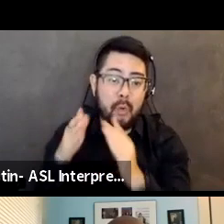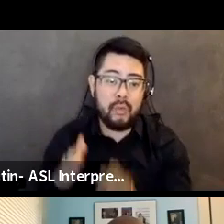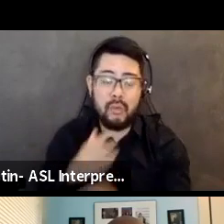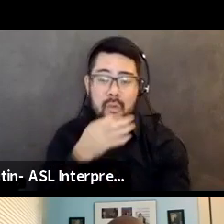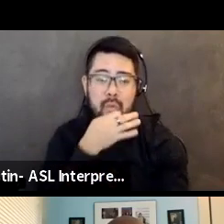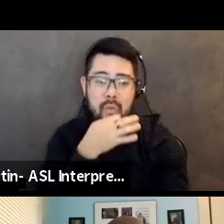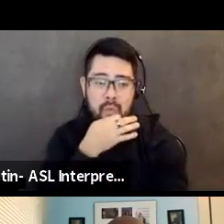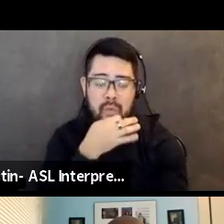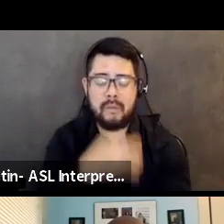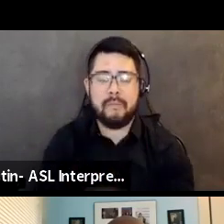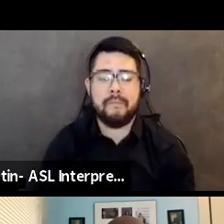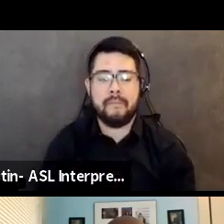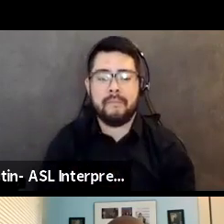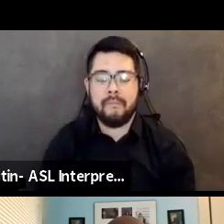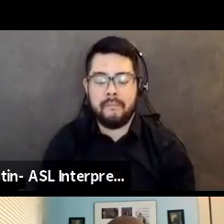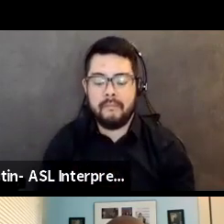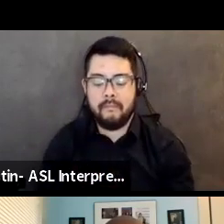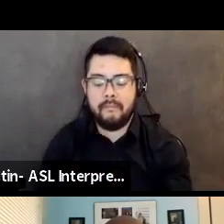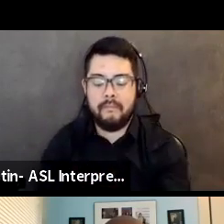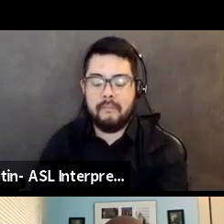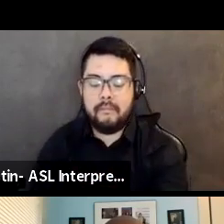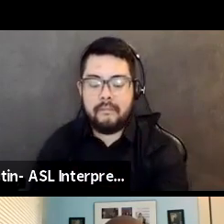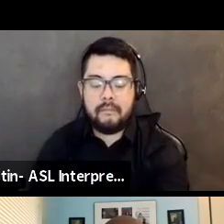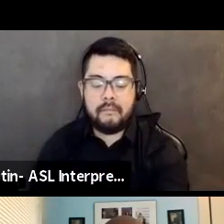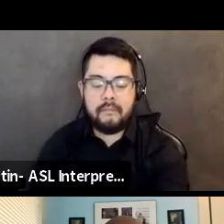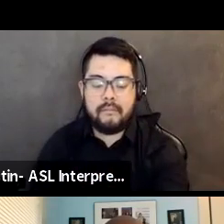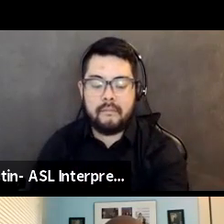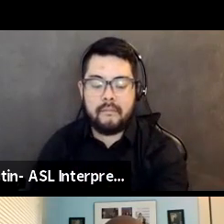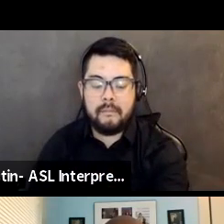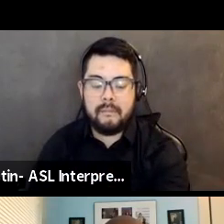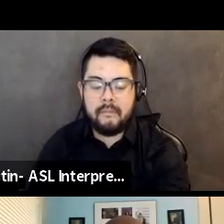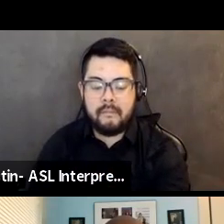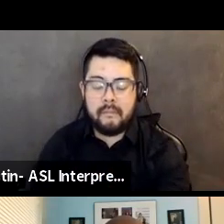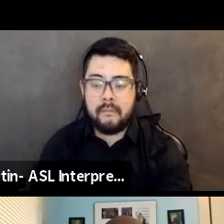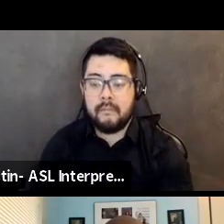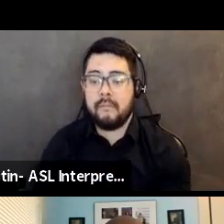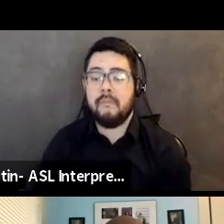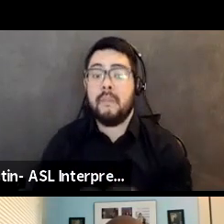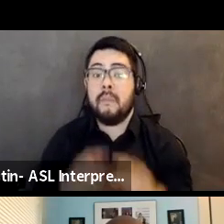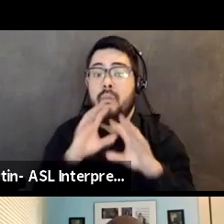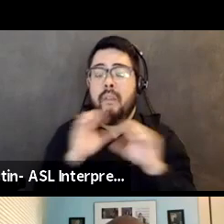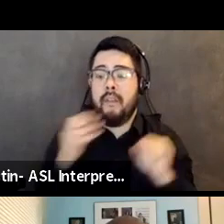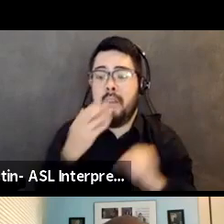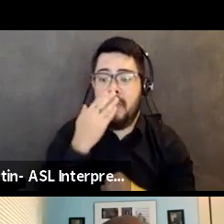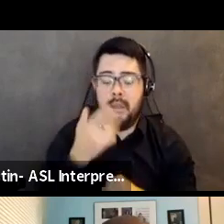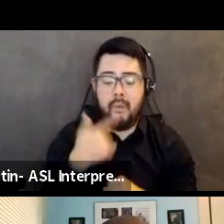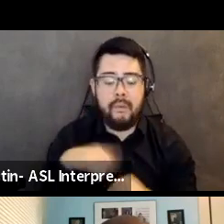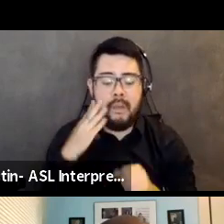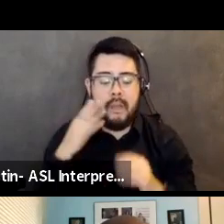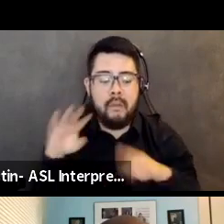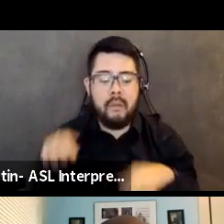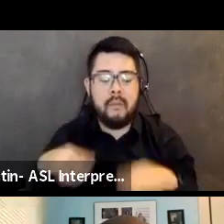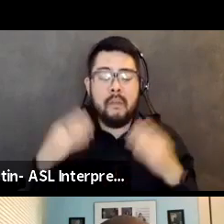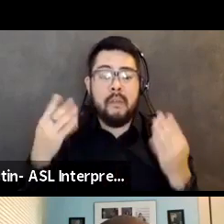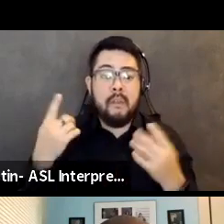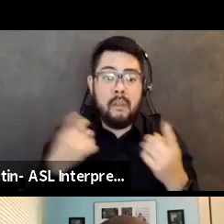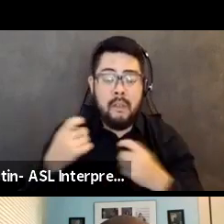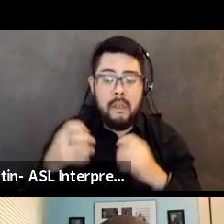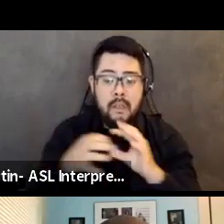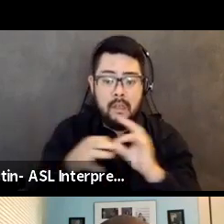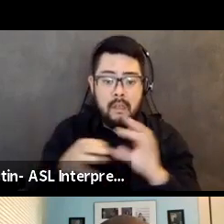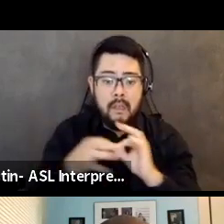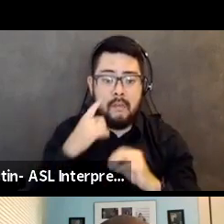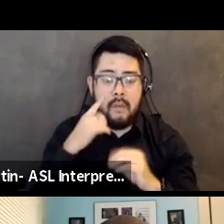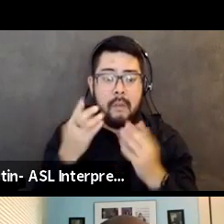can okay thank you our board members we will now open up the floor for comments or questions on